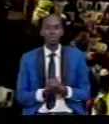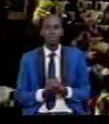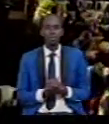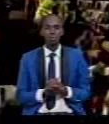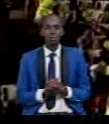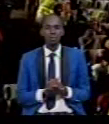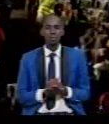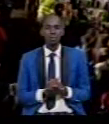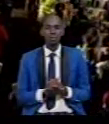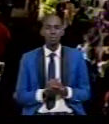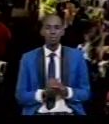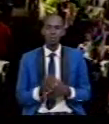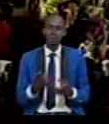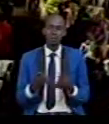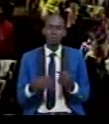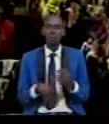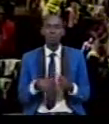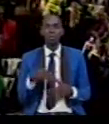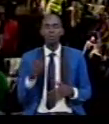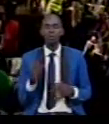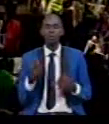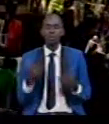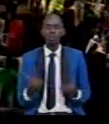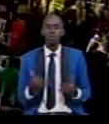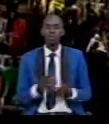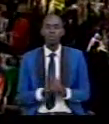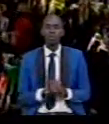Start coming out.